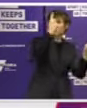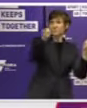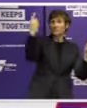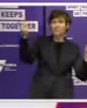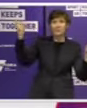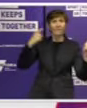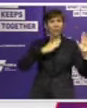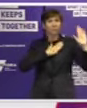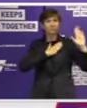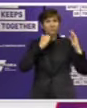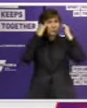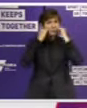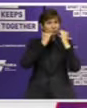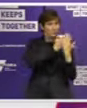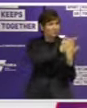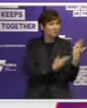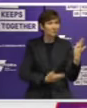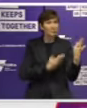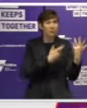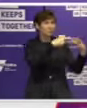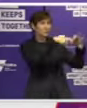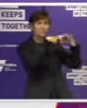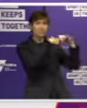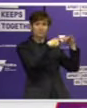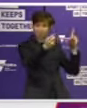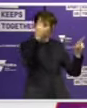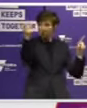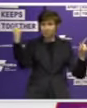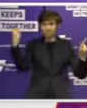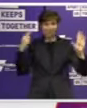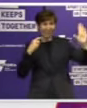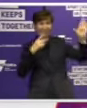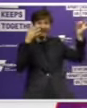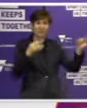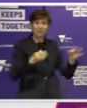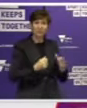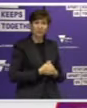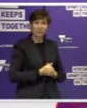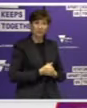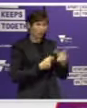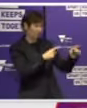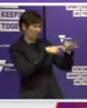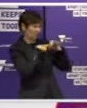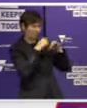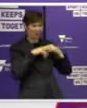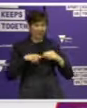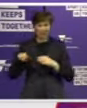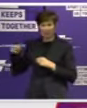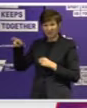it is perhaps unfair to somehow run a commentary on anyone who's not appeared at this inquiry as somehow having done the wrong